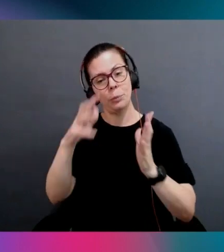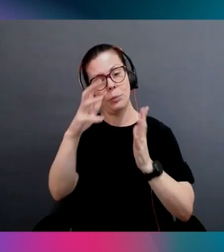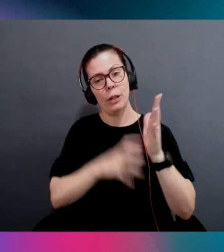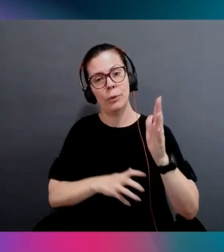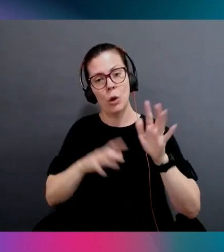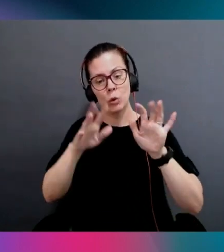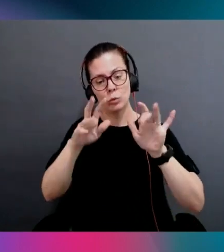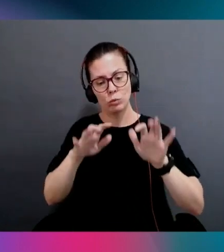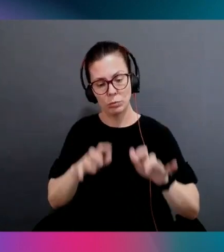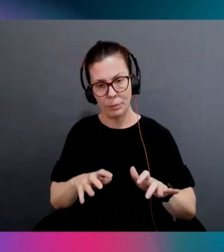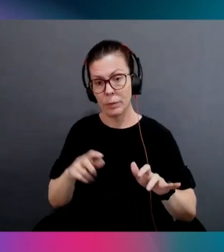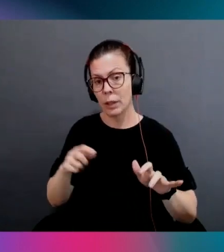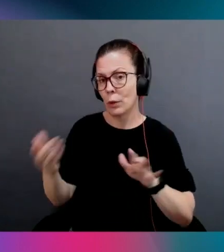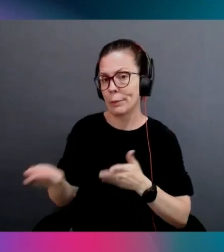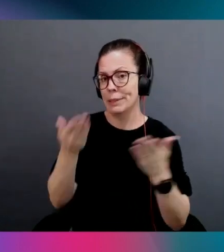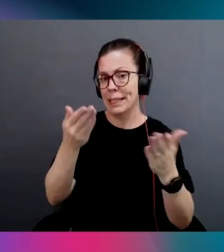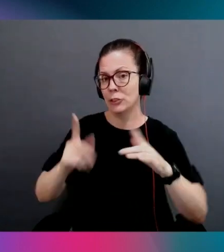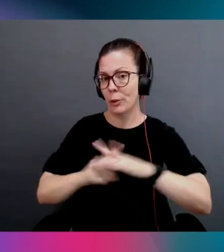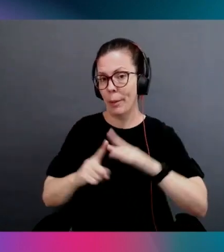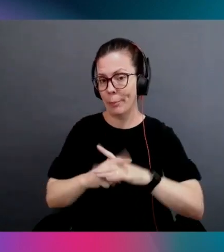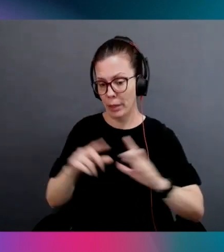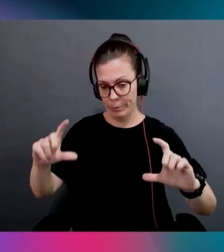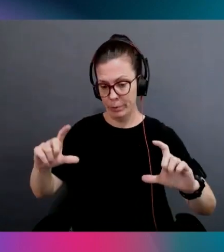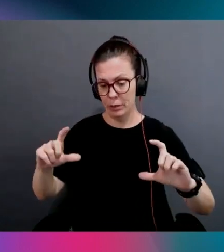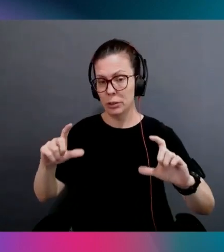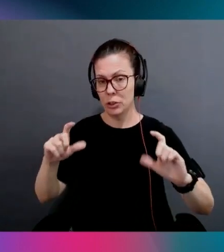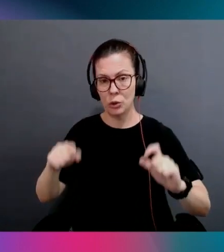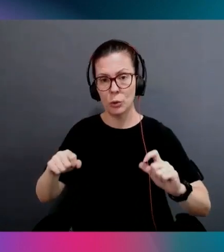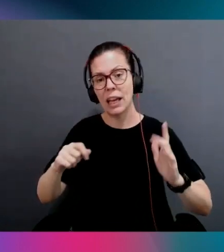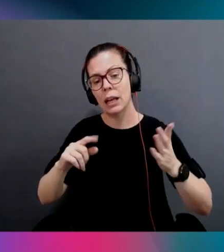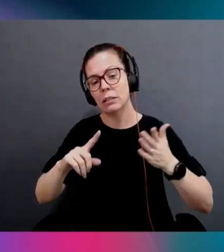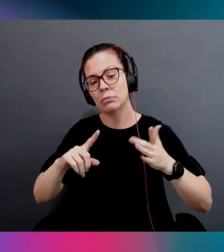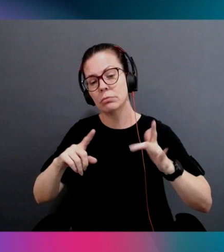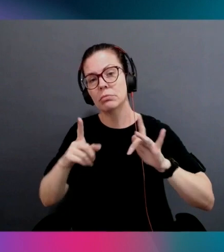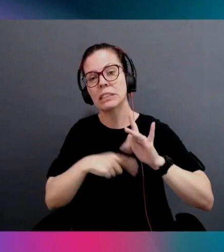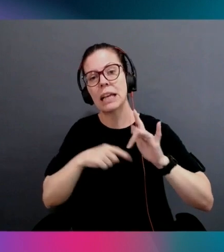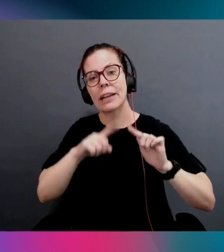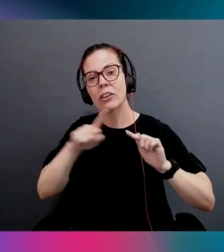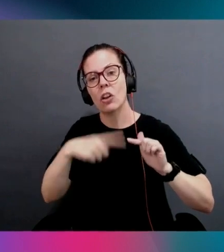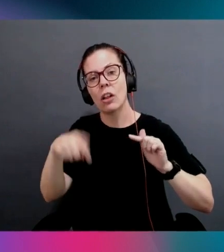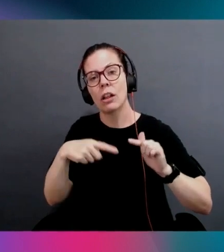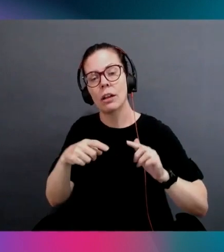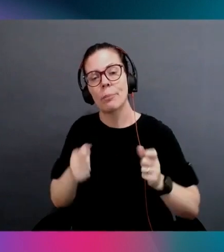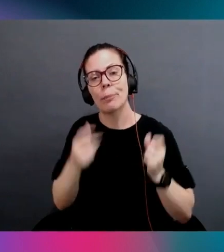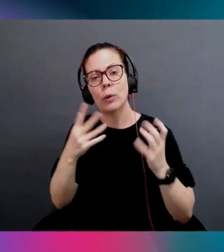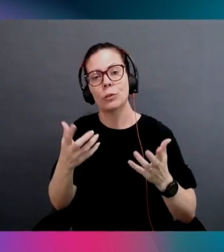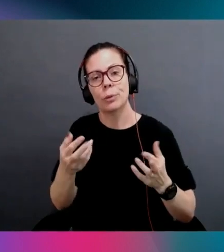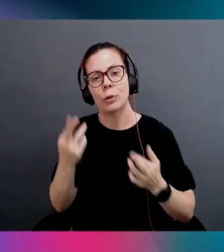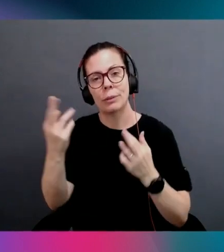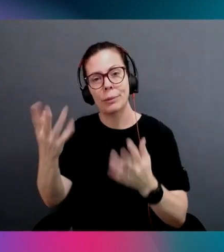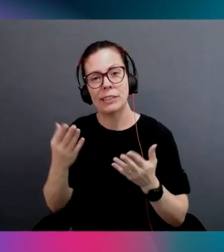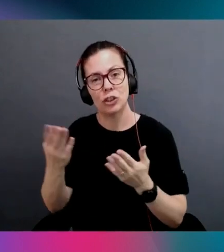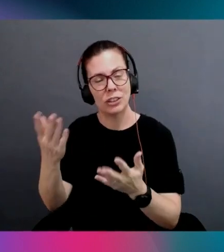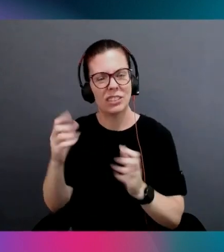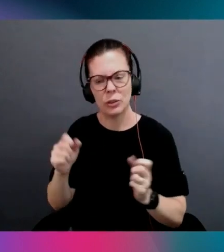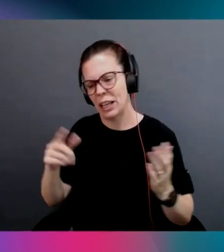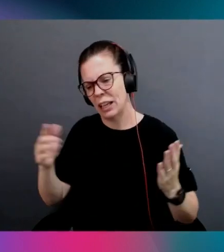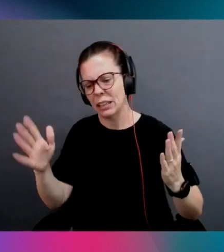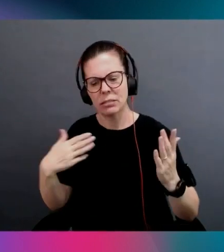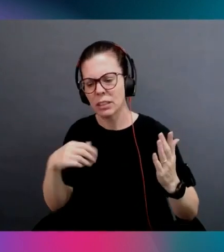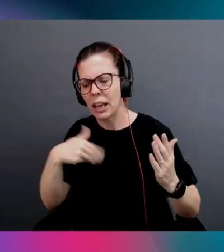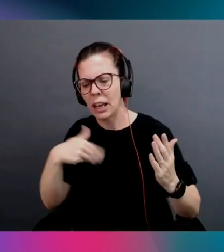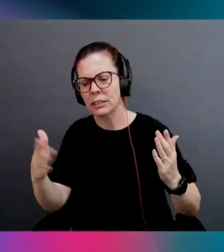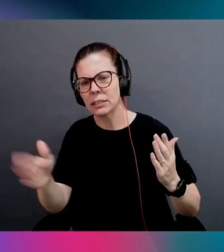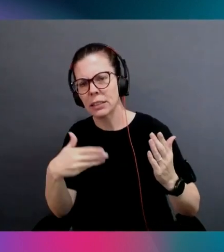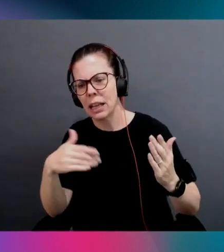the recommendations pop. You can cycle through multiple recommendations in the IDE, or you can just ignore all of them and say, hey, none of these recommendations are actually